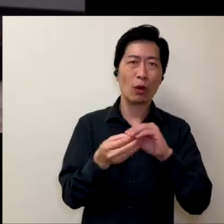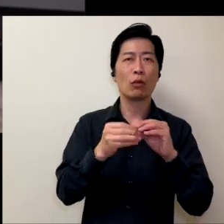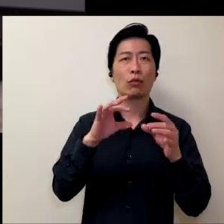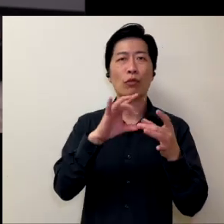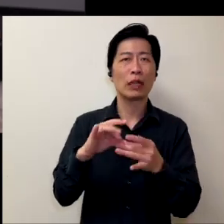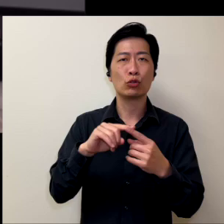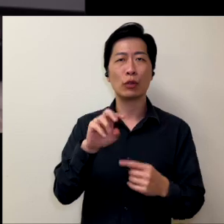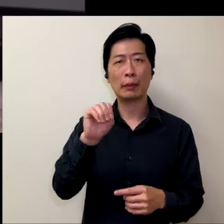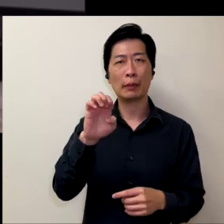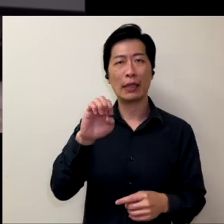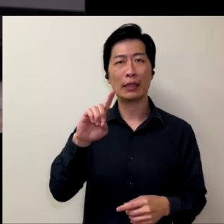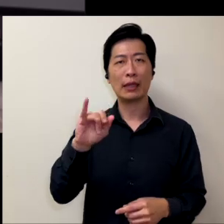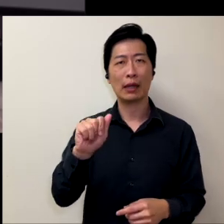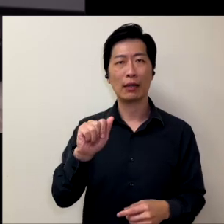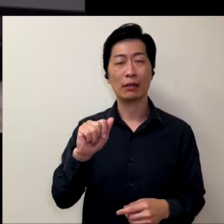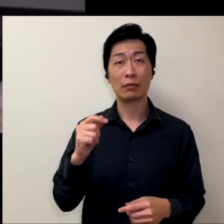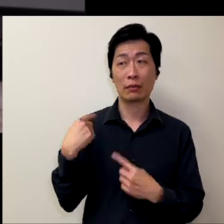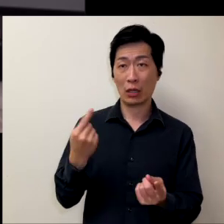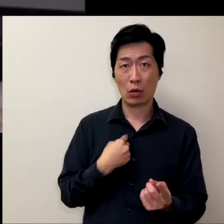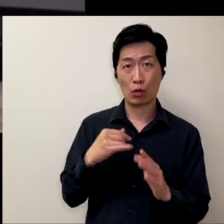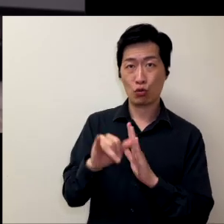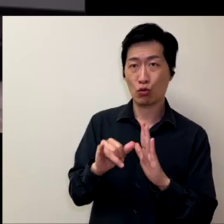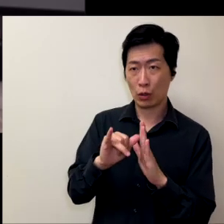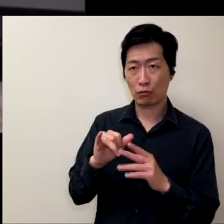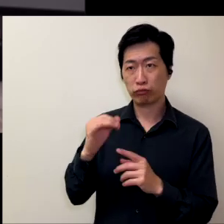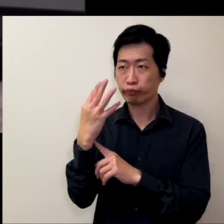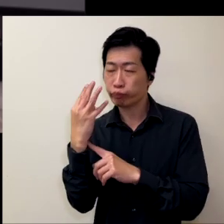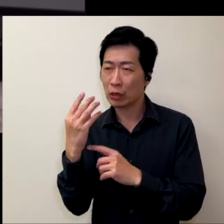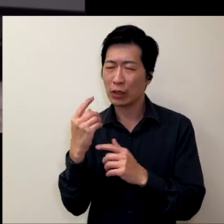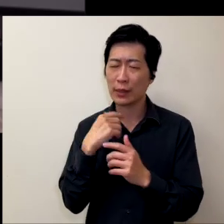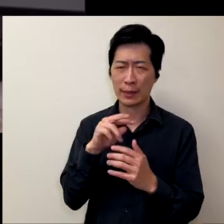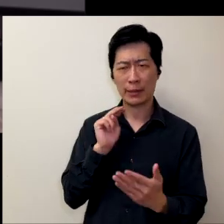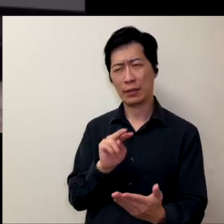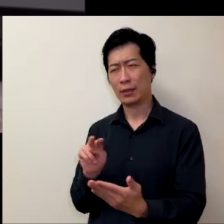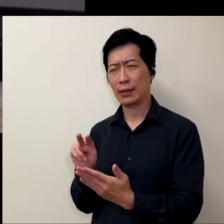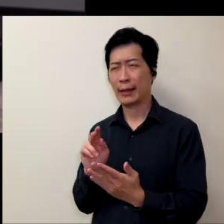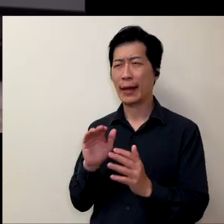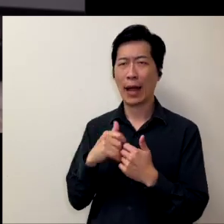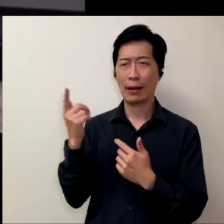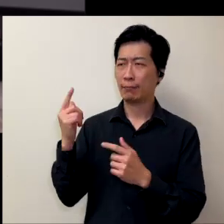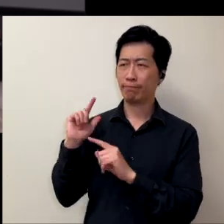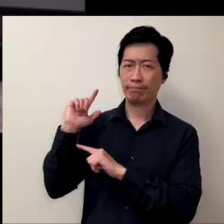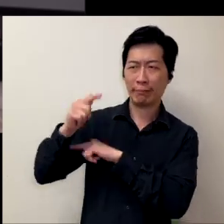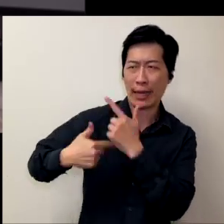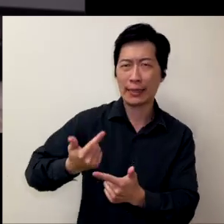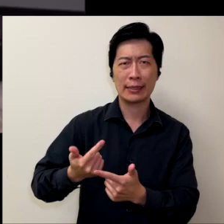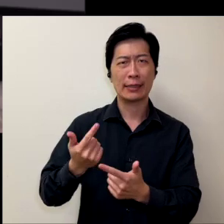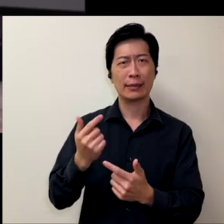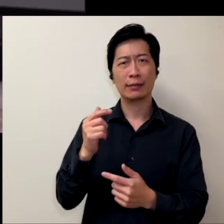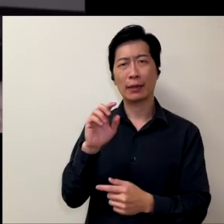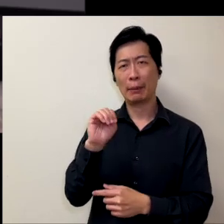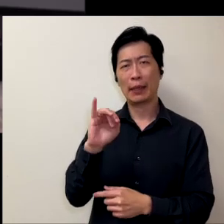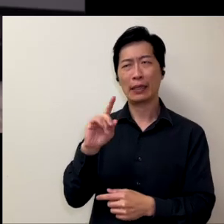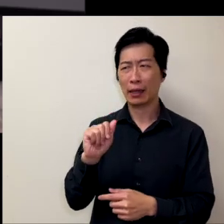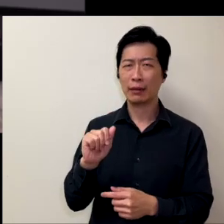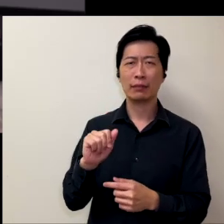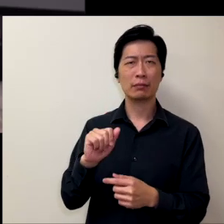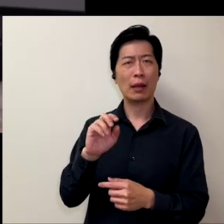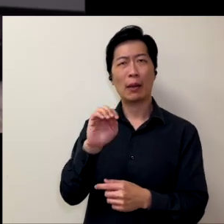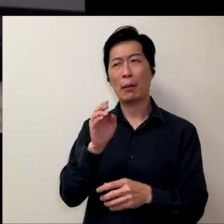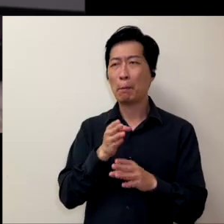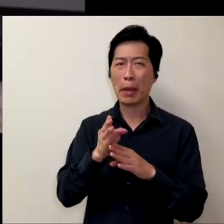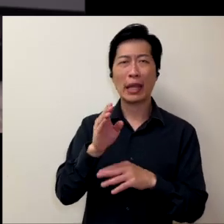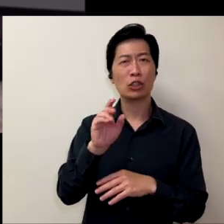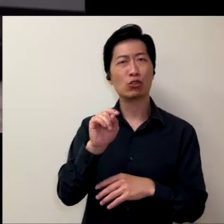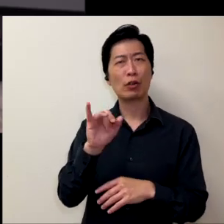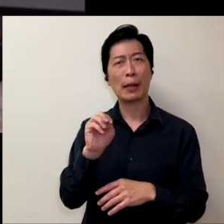falls in the realm of media. And having been doing YouTube for a little while, having been, looking at how